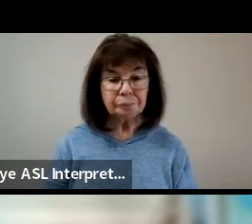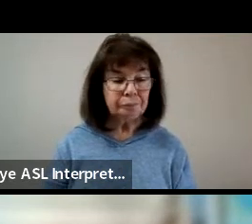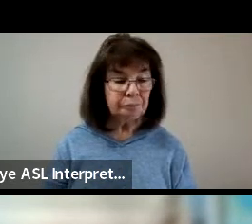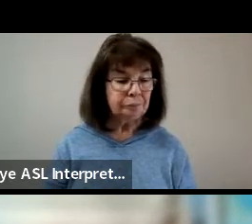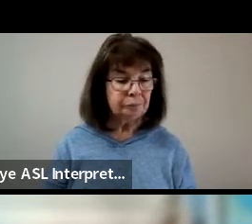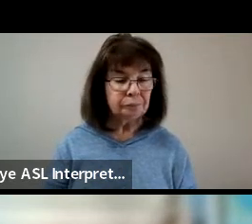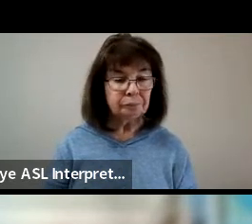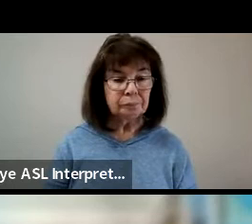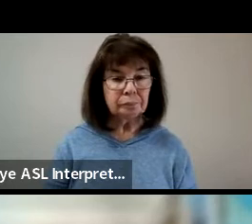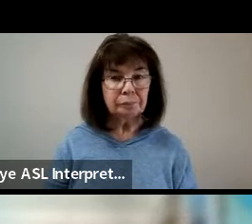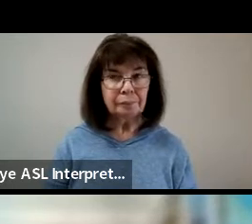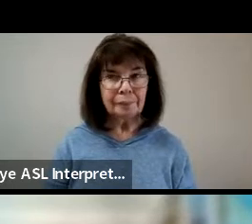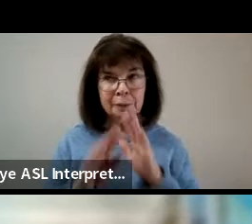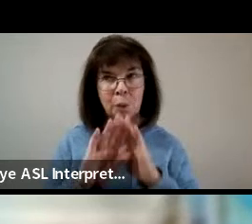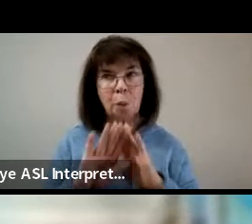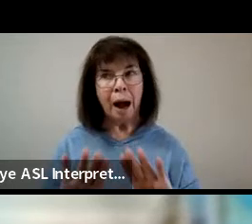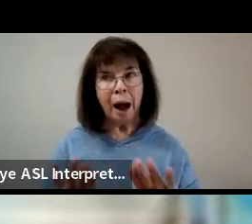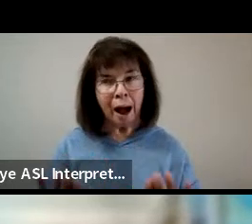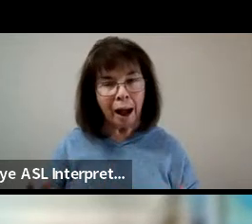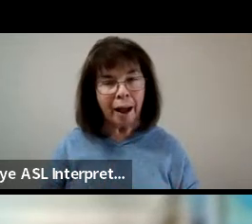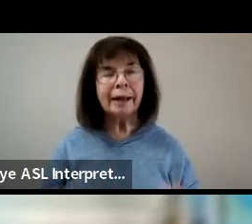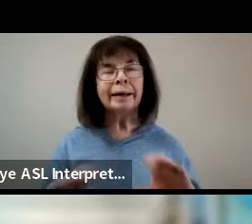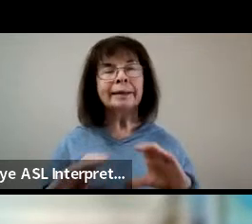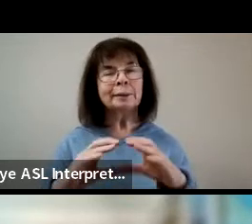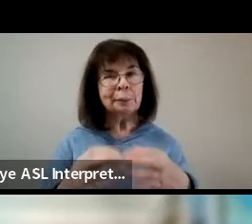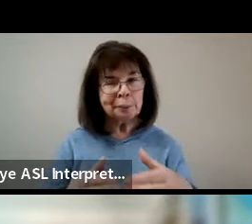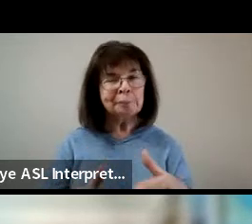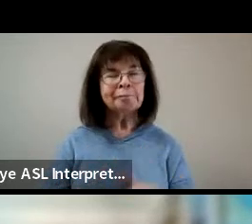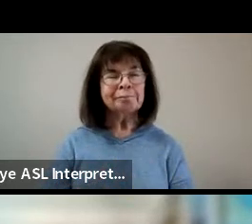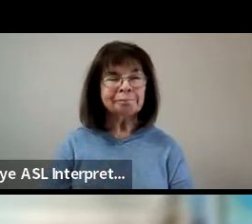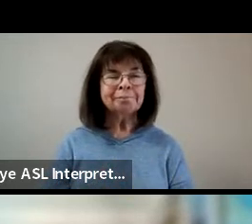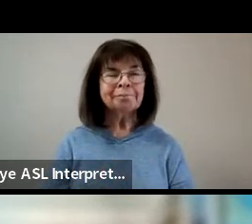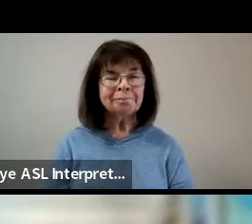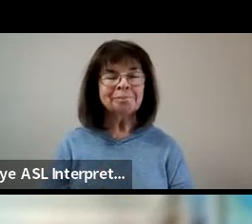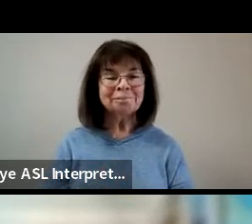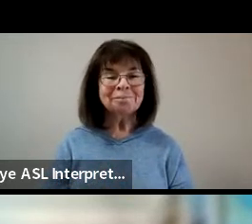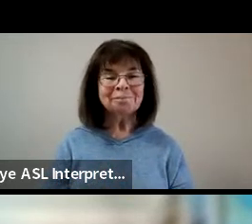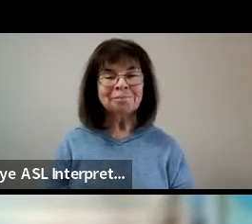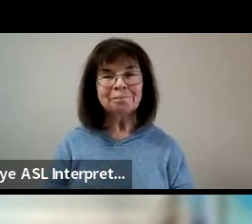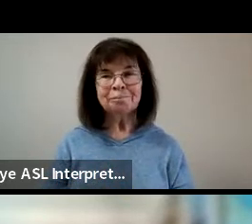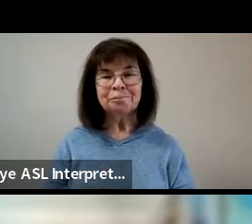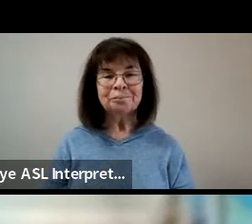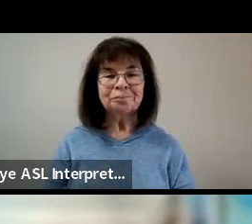All right, very quiet group tonight. All right.